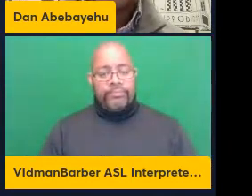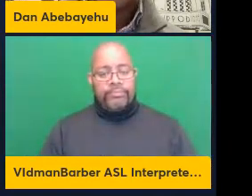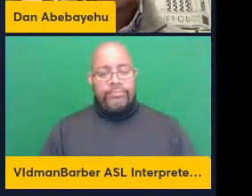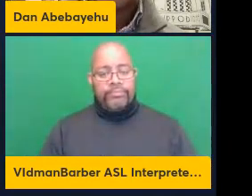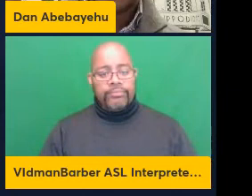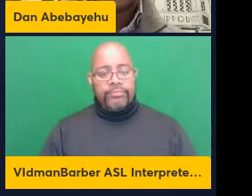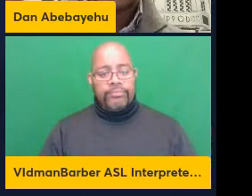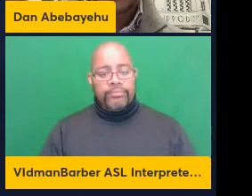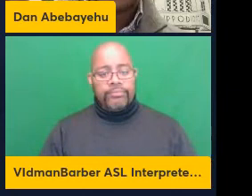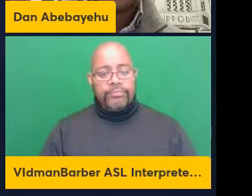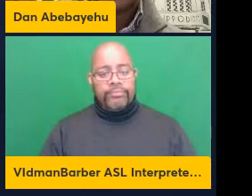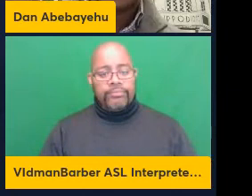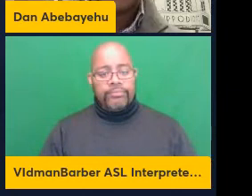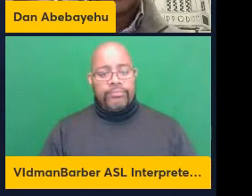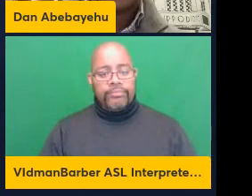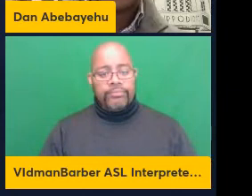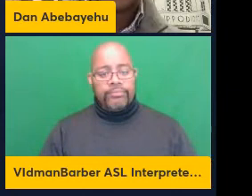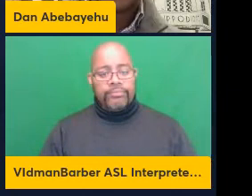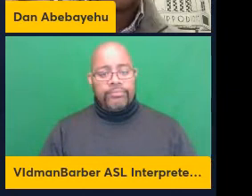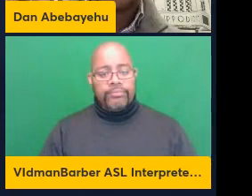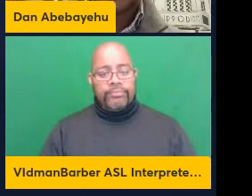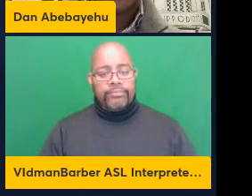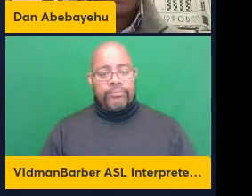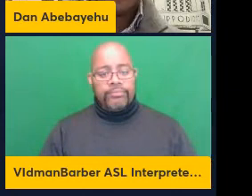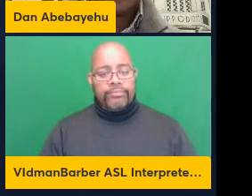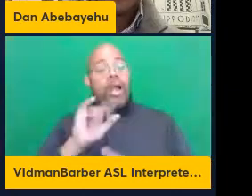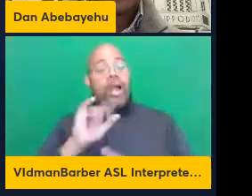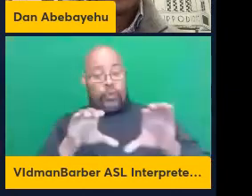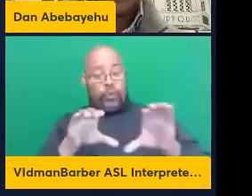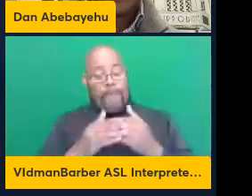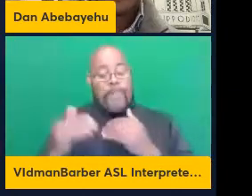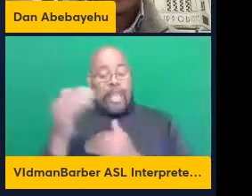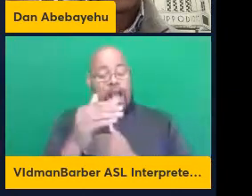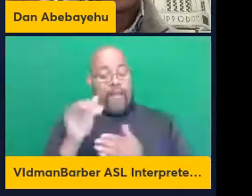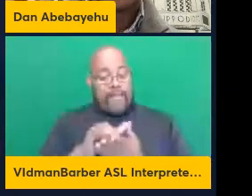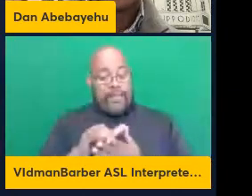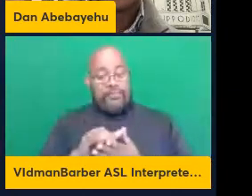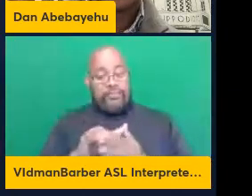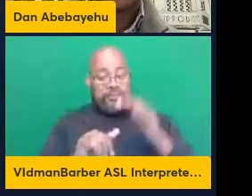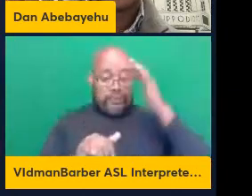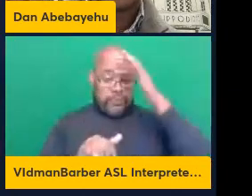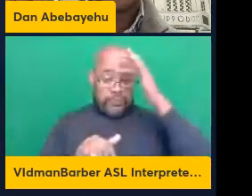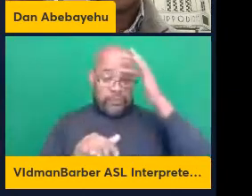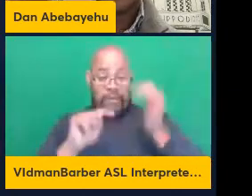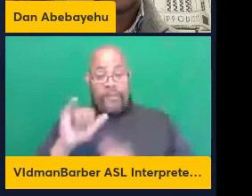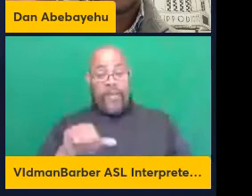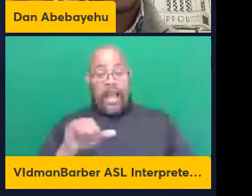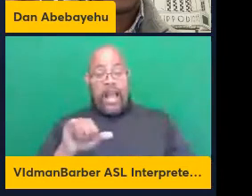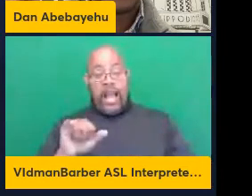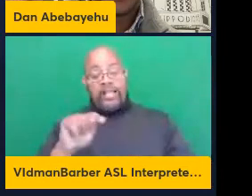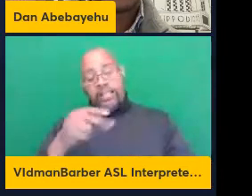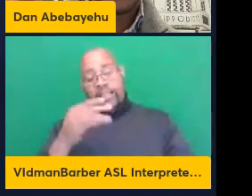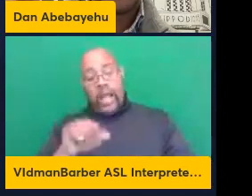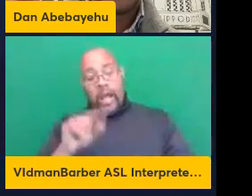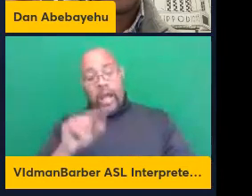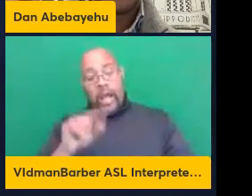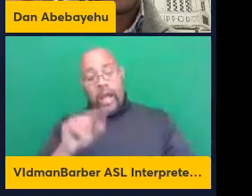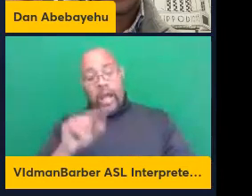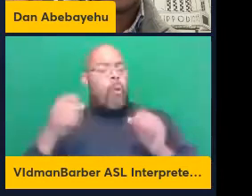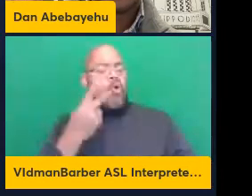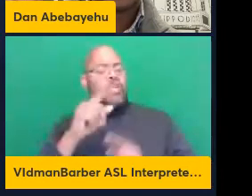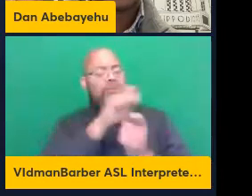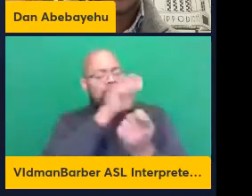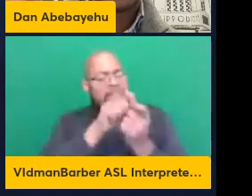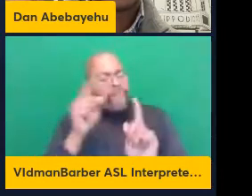Next, we want to try and see what is IL-1 beta doing beyond Thy1. And so we first wanted to look at